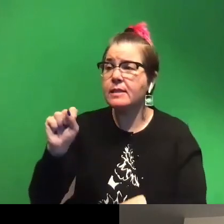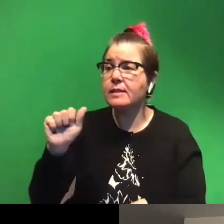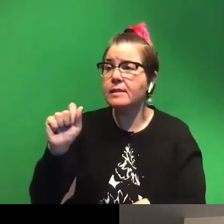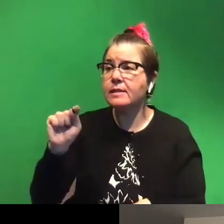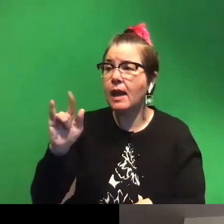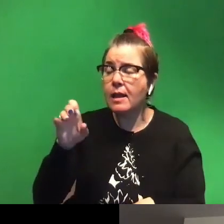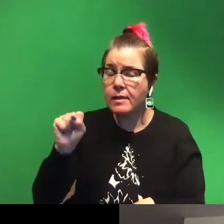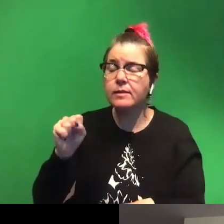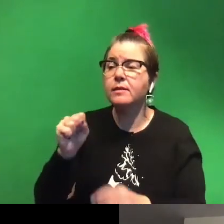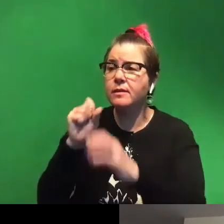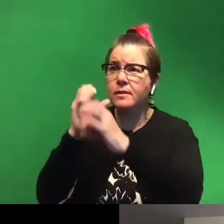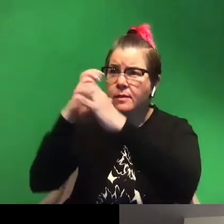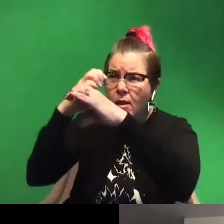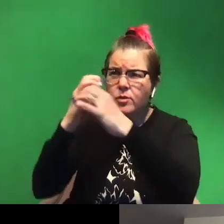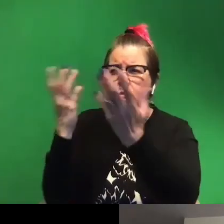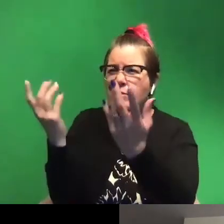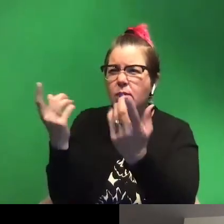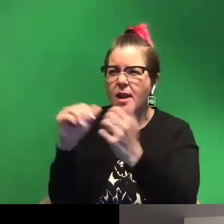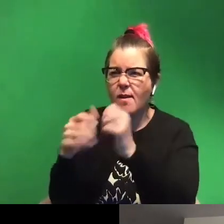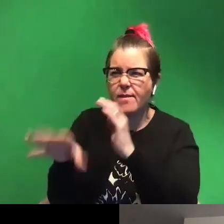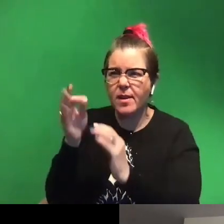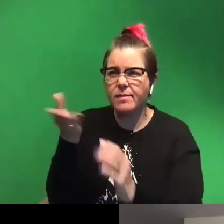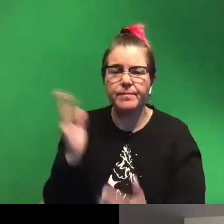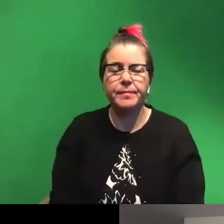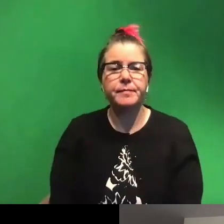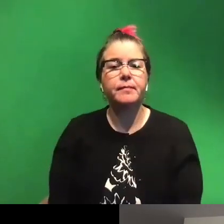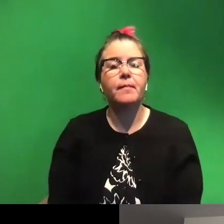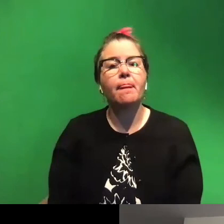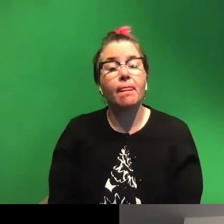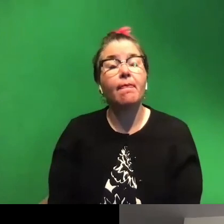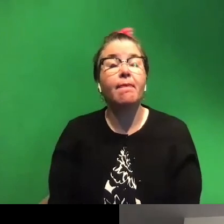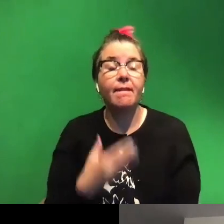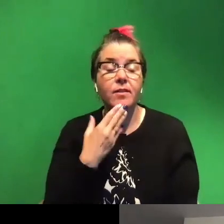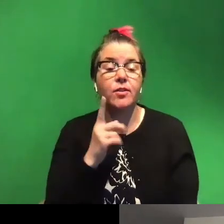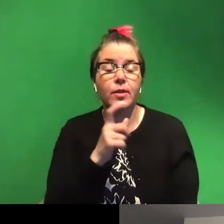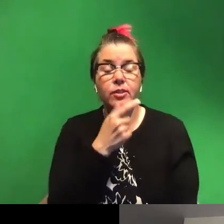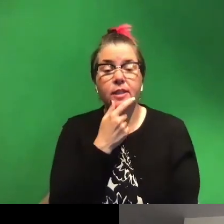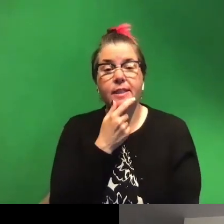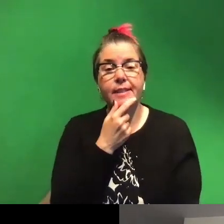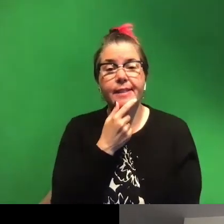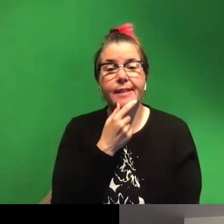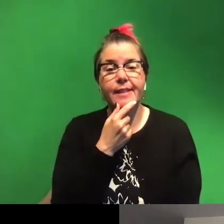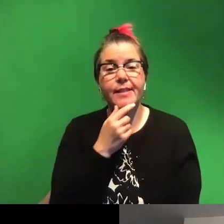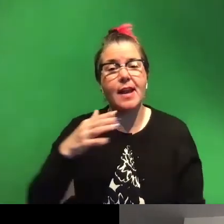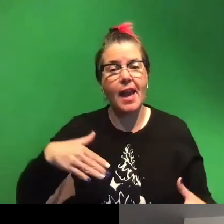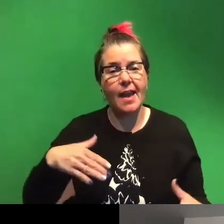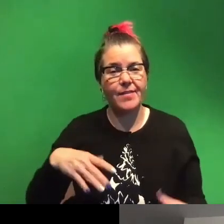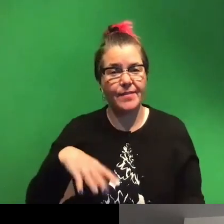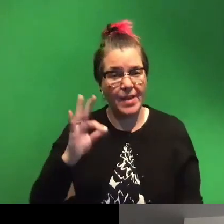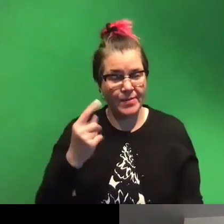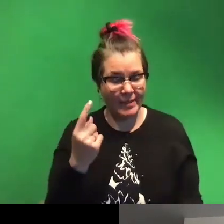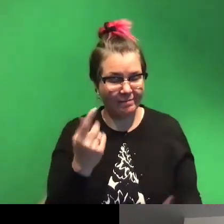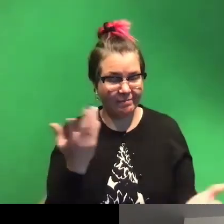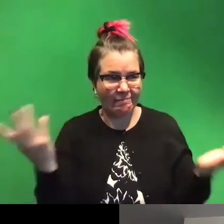looking with telescopes? Like, how do you even find this stuff? That's a good question, because I mean, we haven't yet find one. Right.